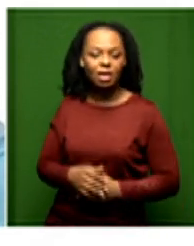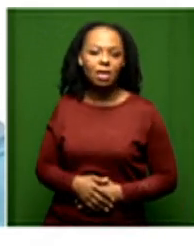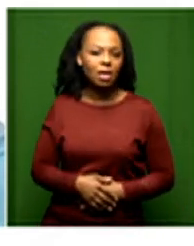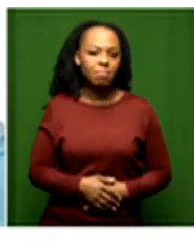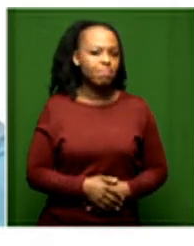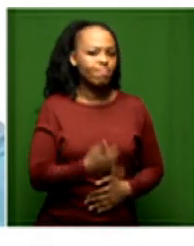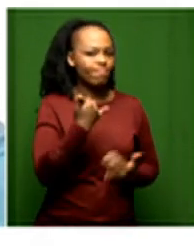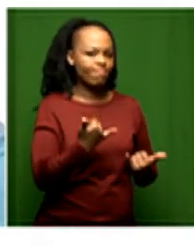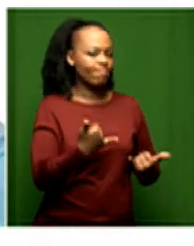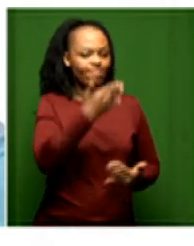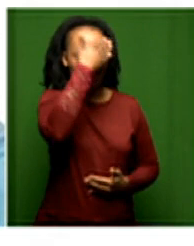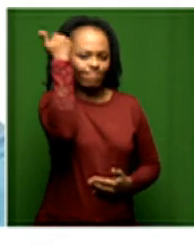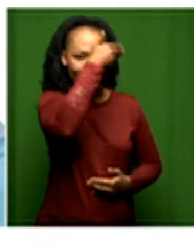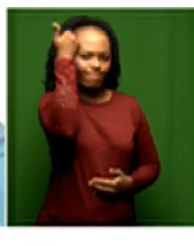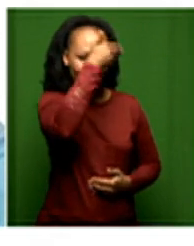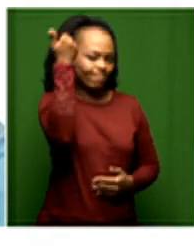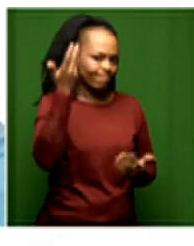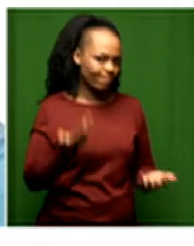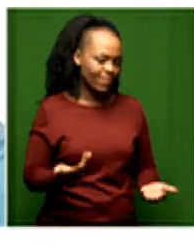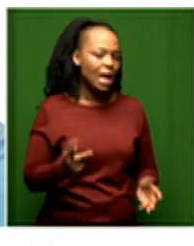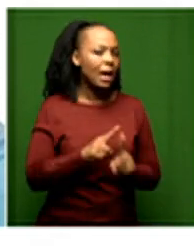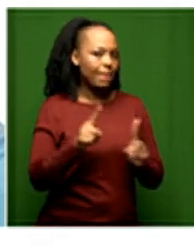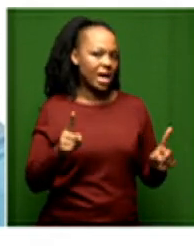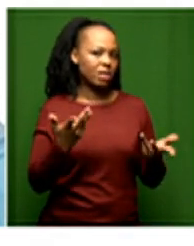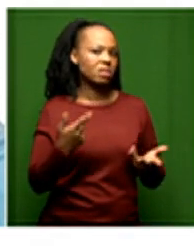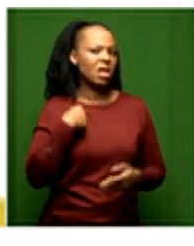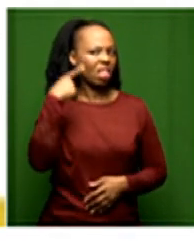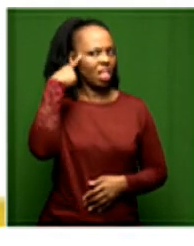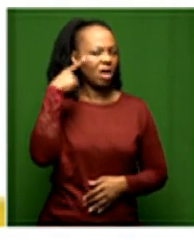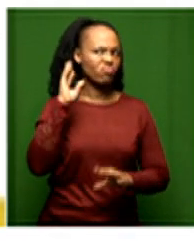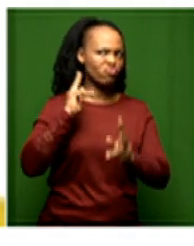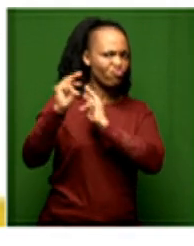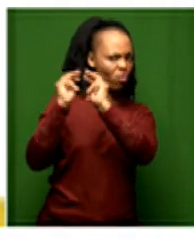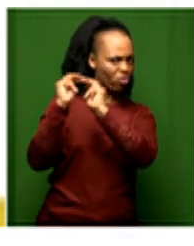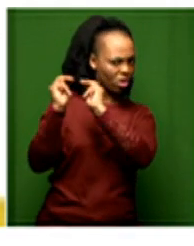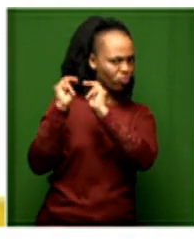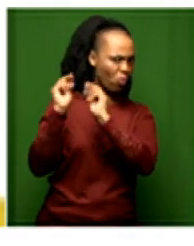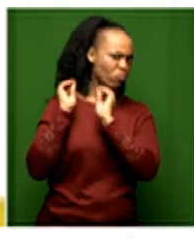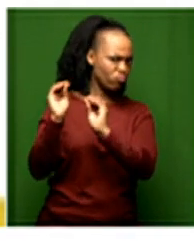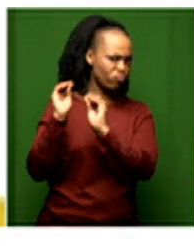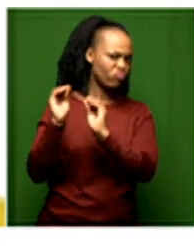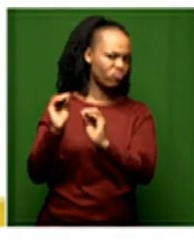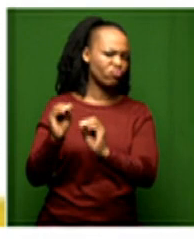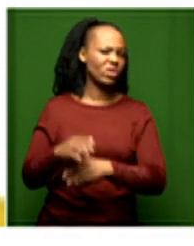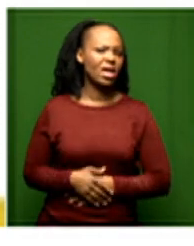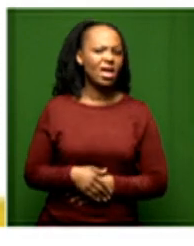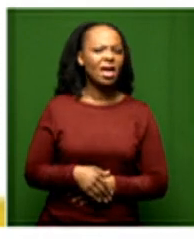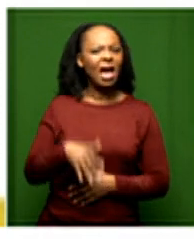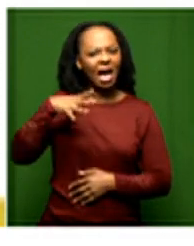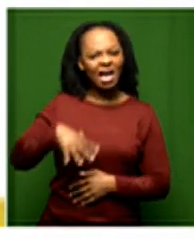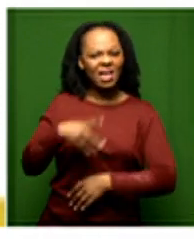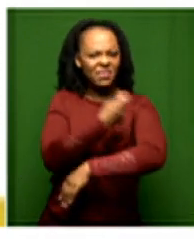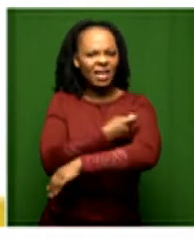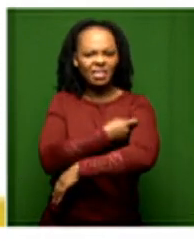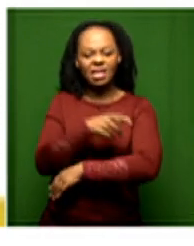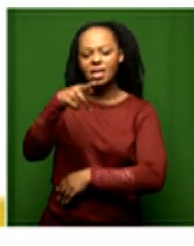that knowledge at the moment. I think there's discussions about other like your Sputnik and stuff like that, but I'm